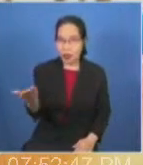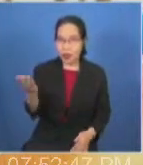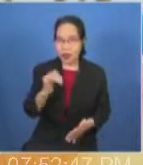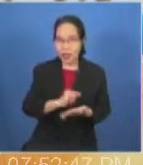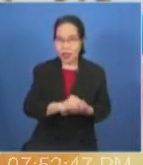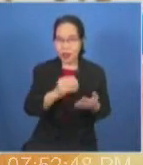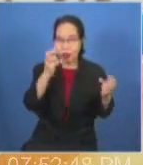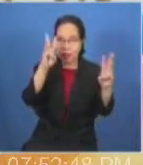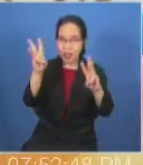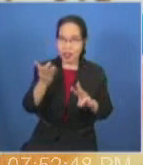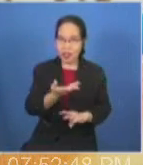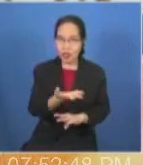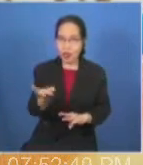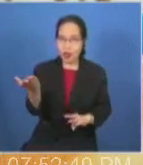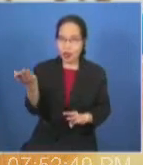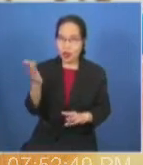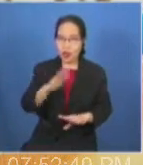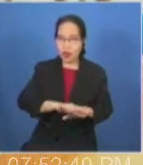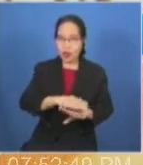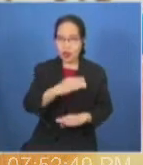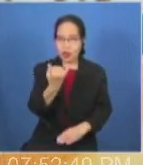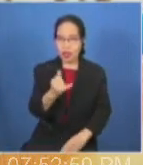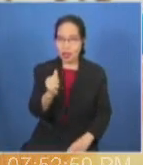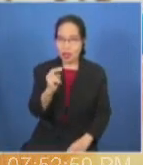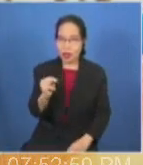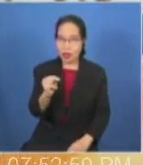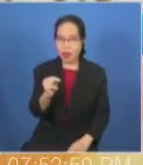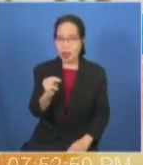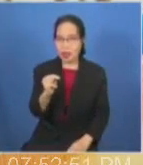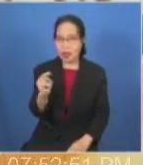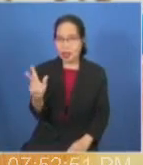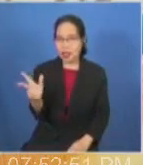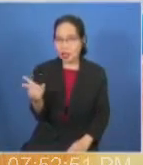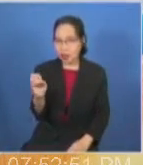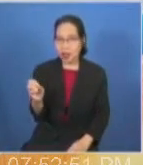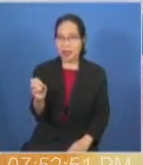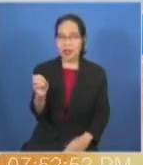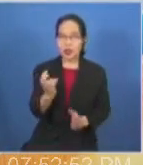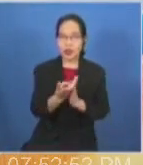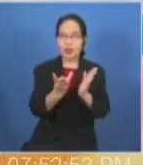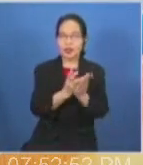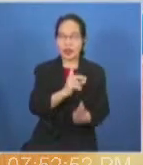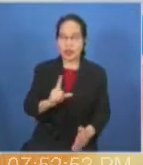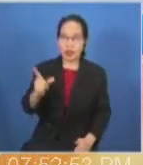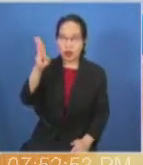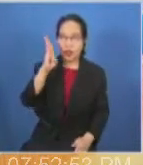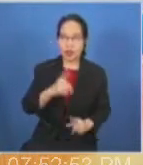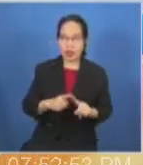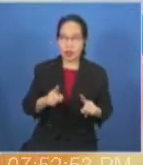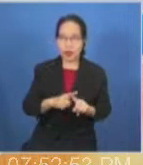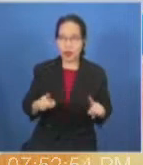our invitation, you can watch that this coming January 30, God willing.